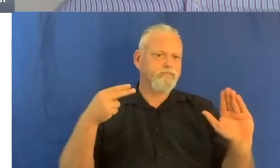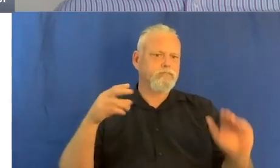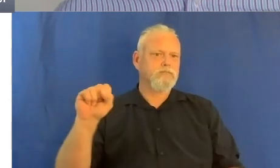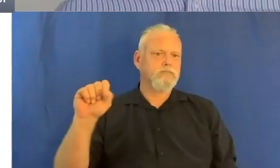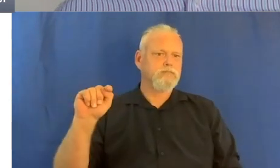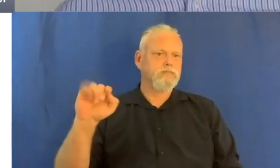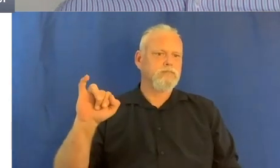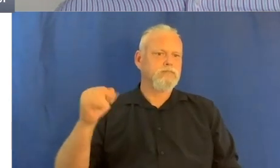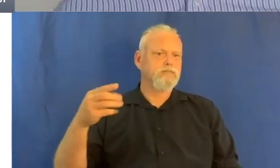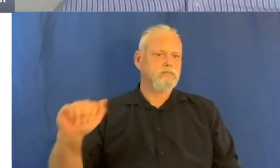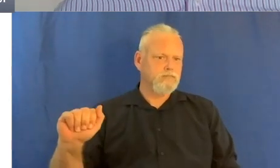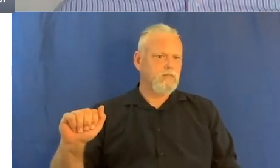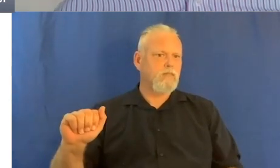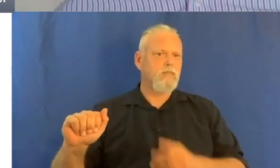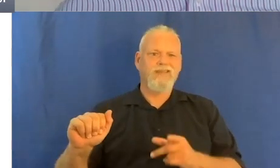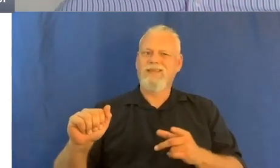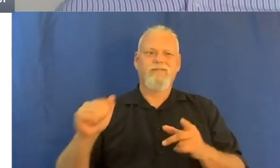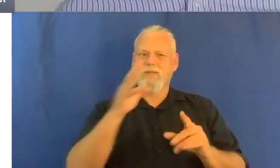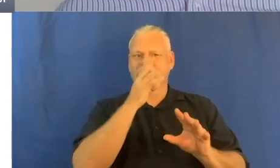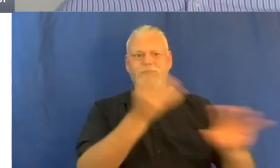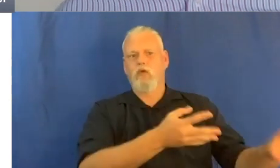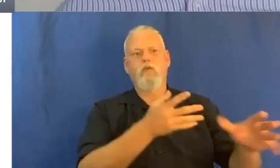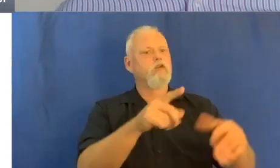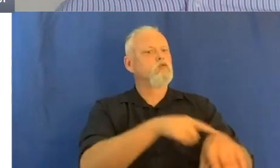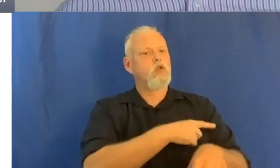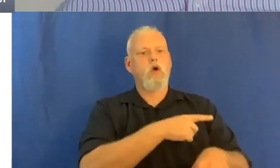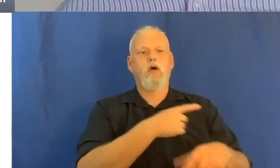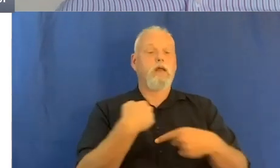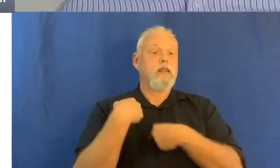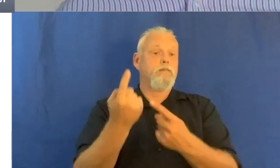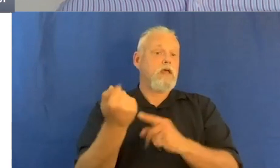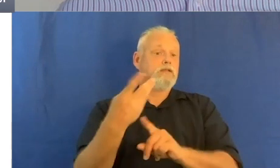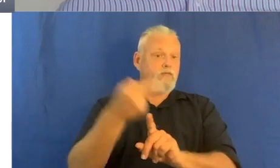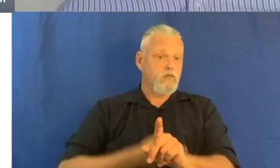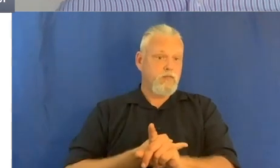for far too long. The past several months and